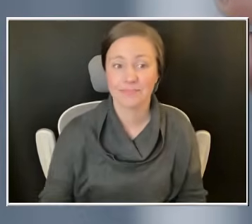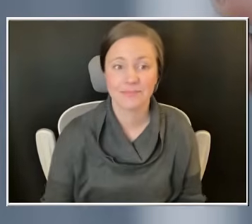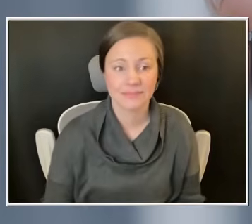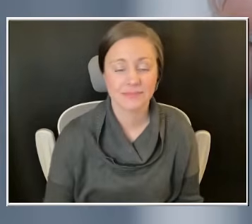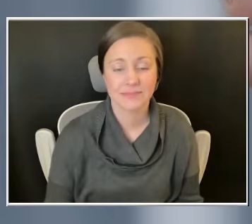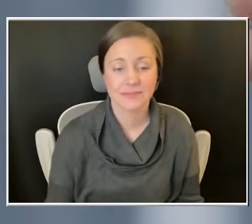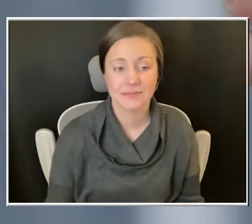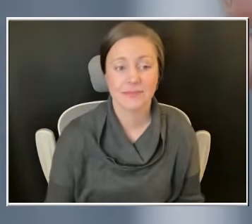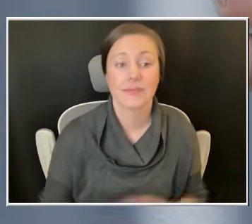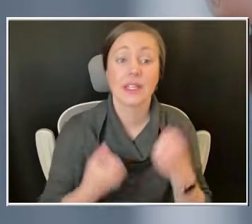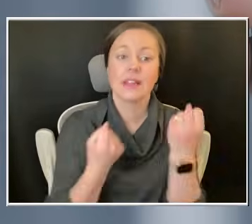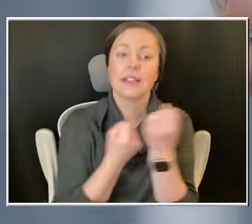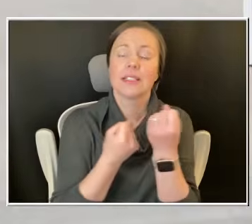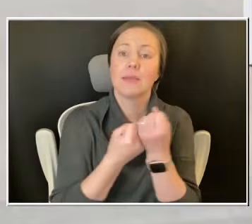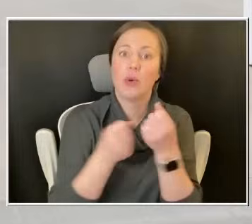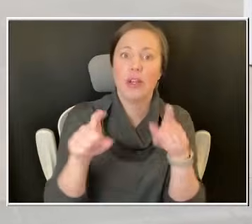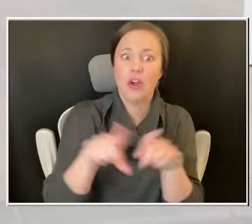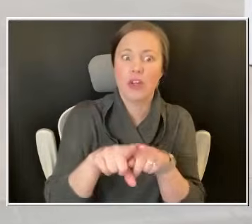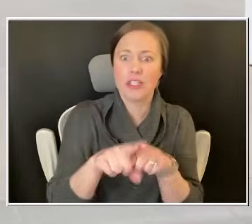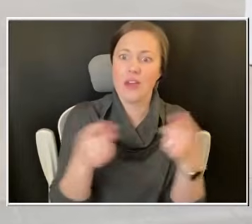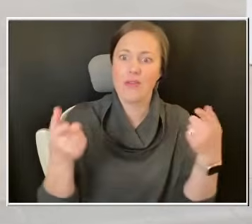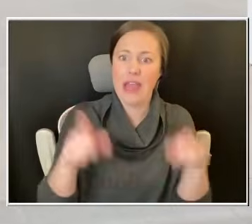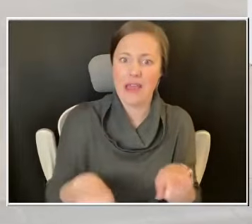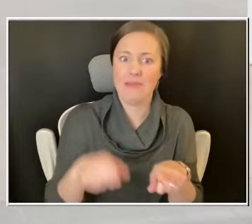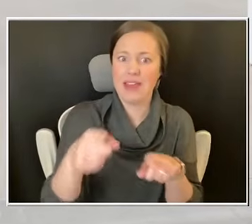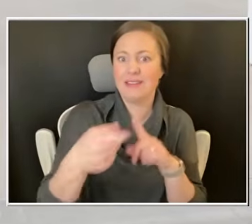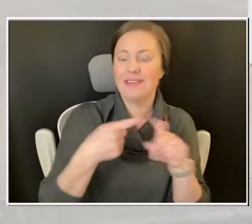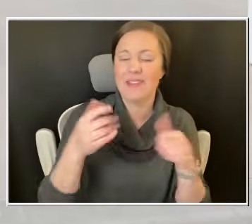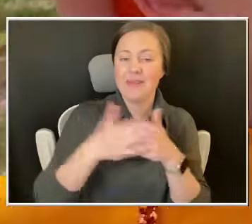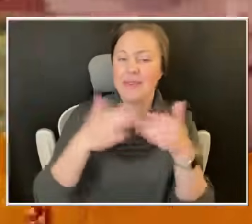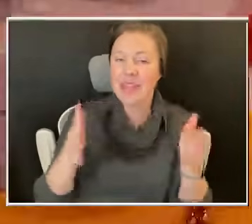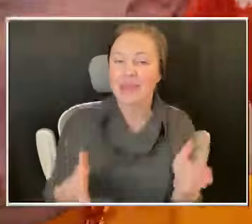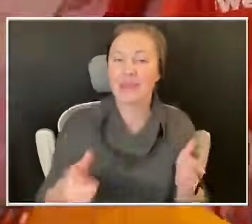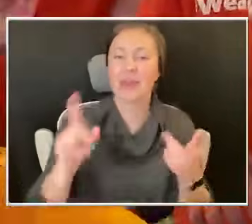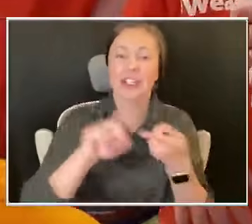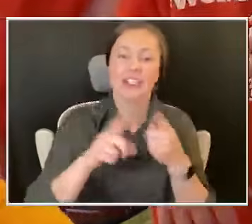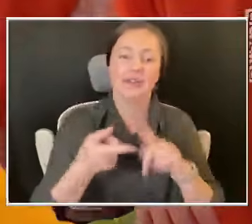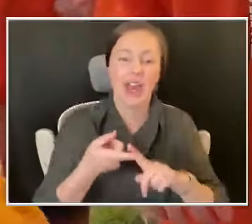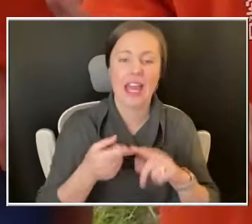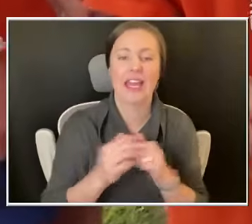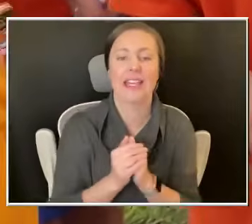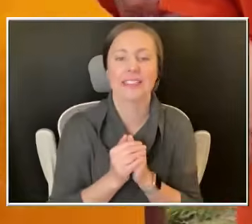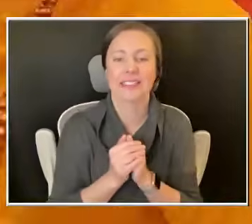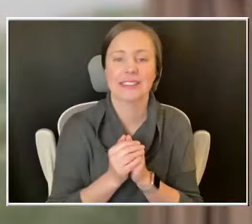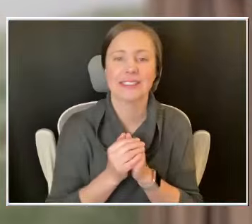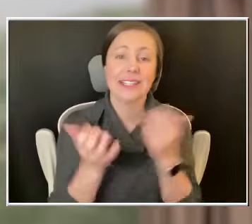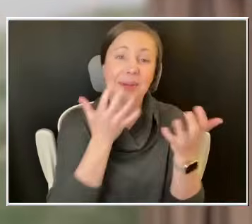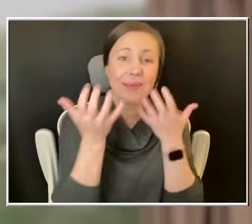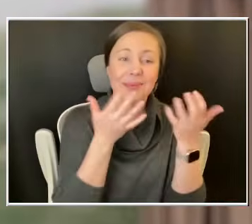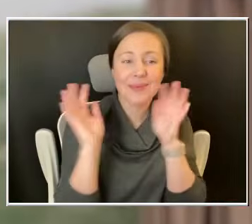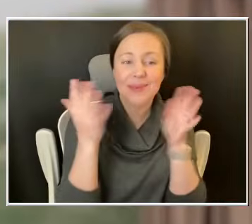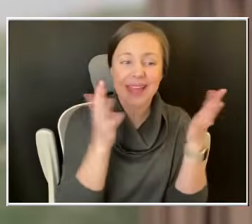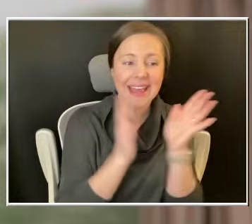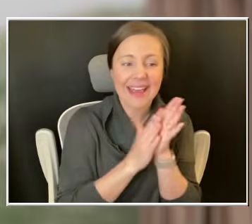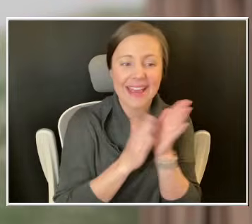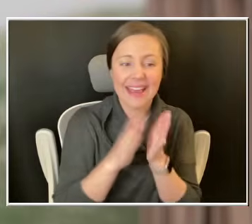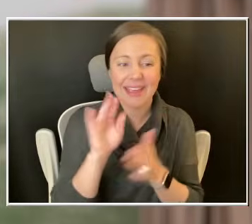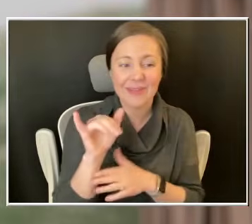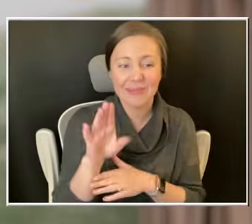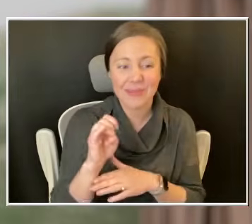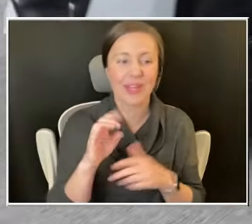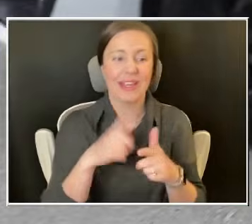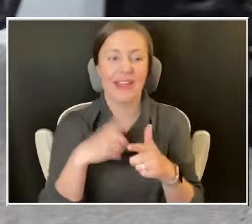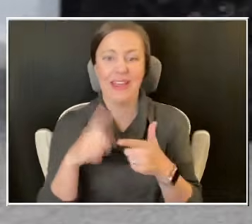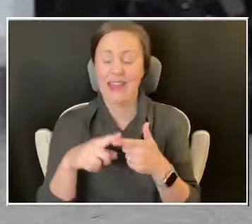Support also came the old-fashioned way from neighbors and friends. Welcome home, Brie! Yay, Brie! And at just the right